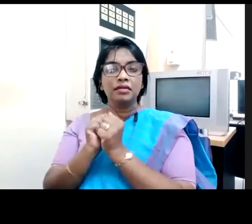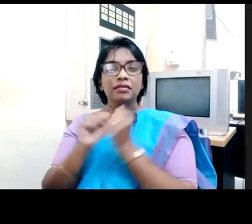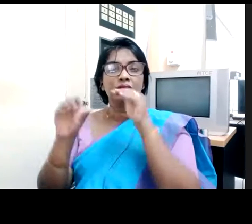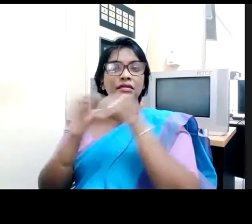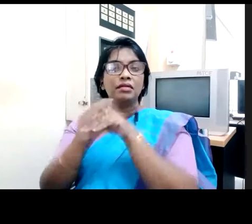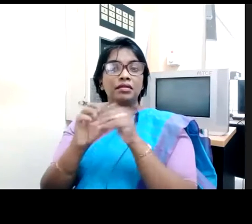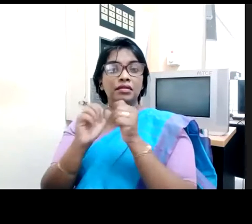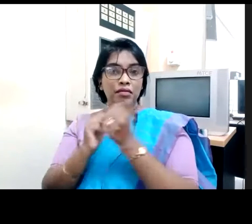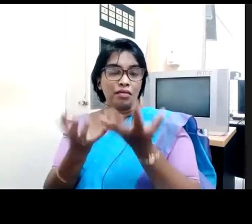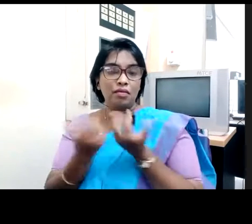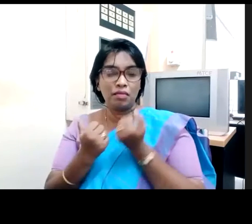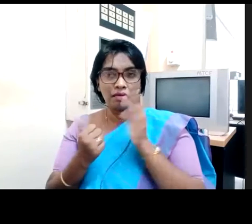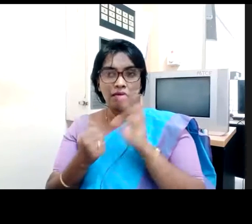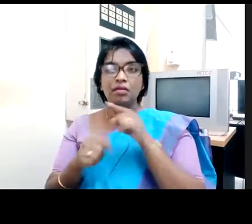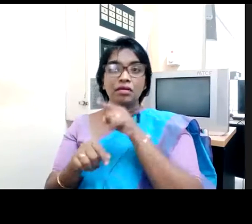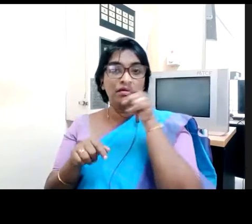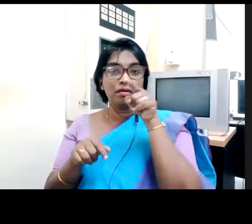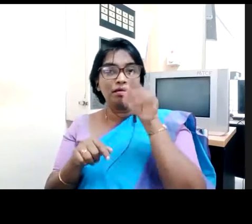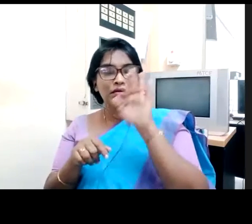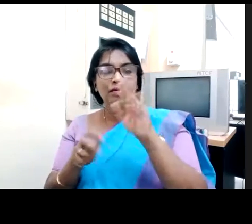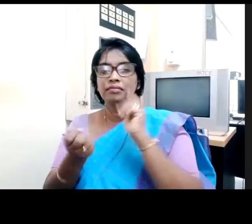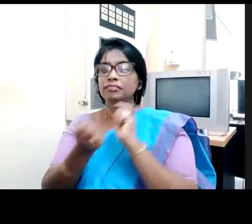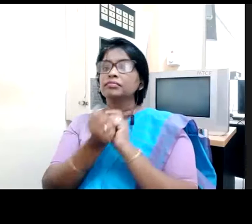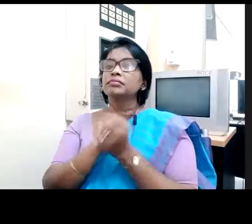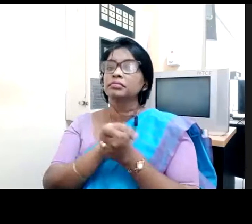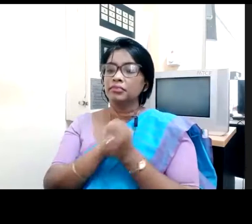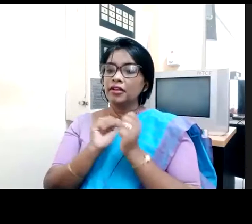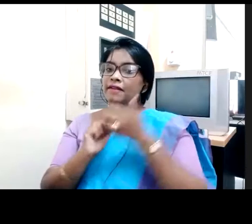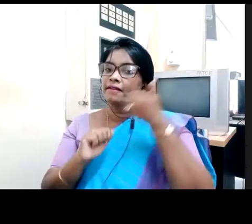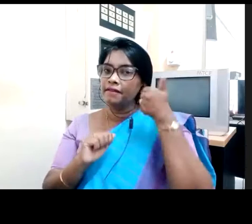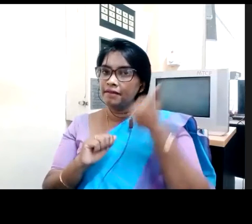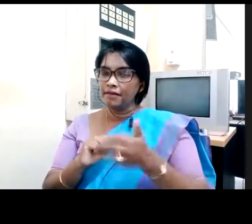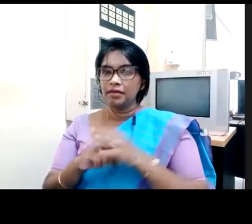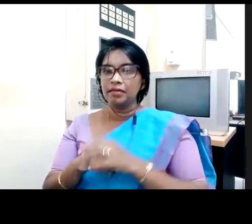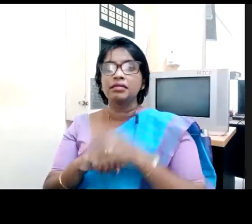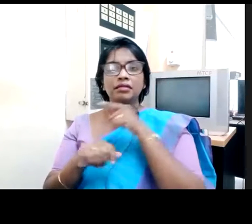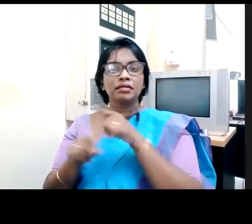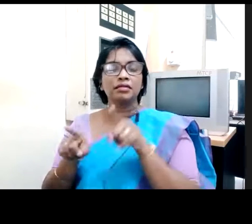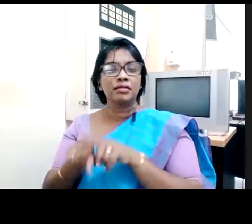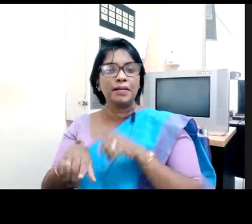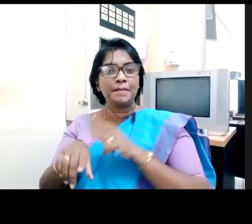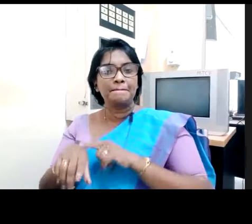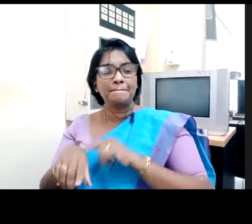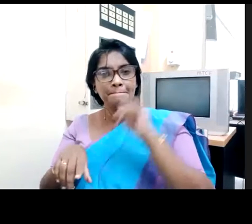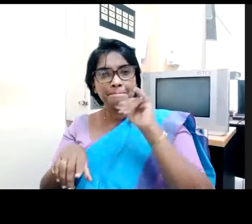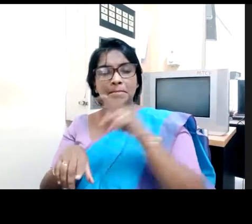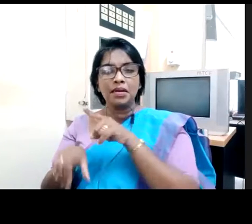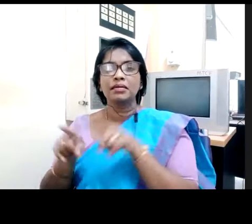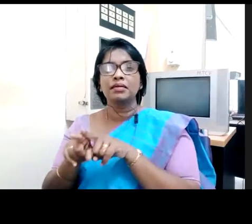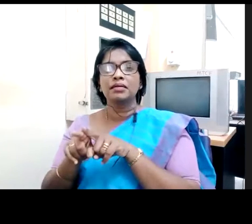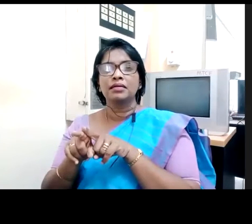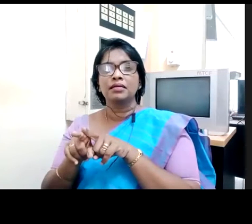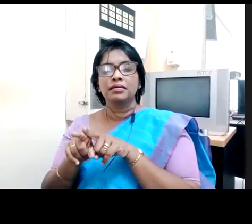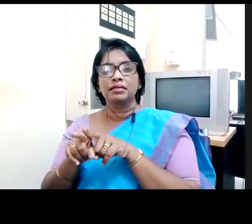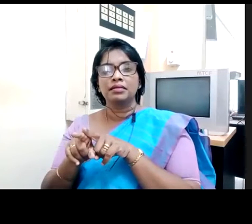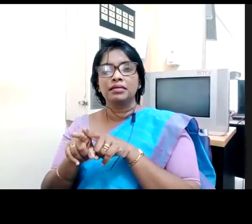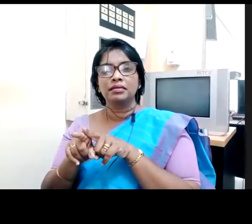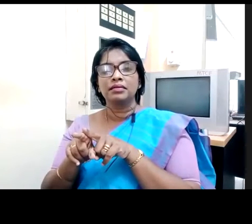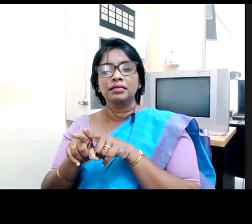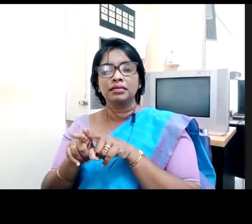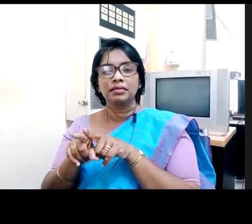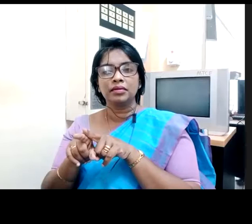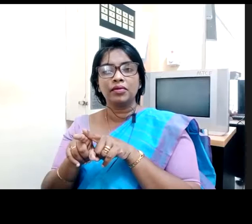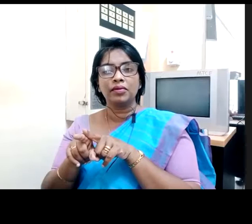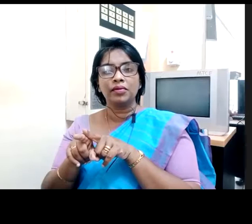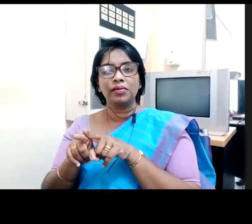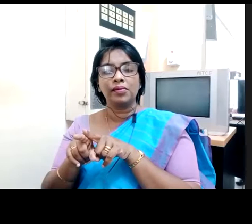yourself. That's important. It's so unfortunate that today, I just use an example that we have, we say